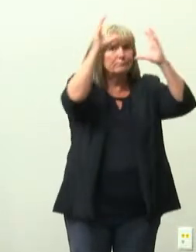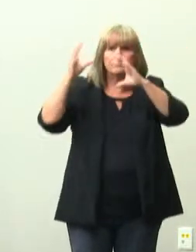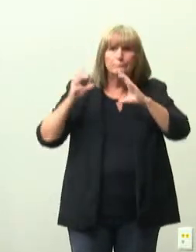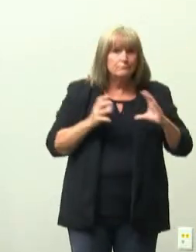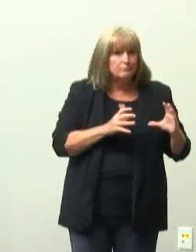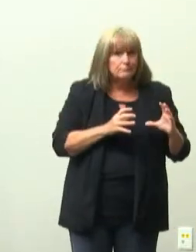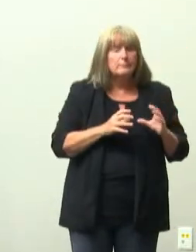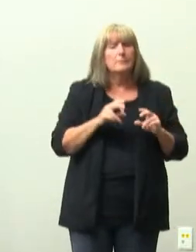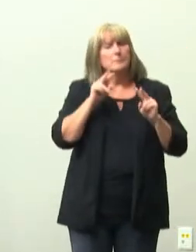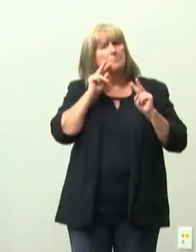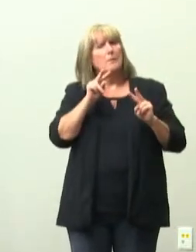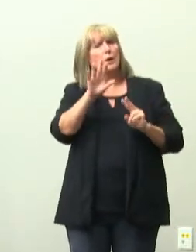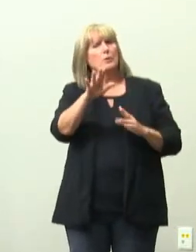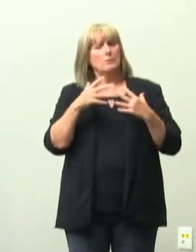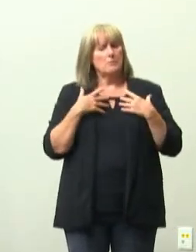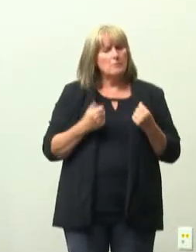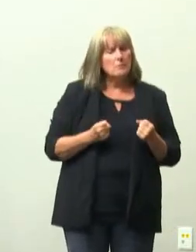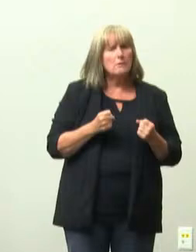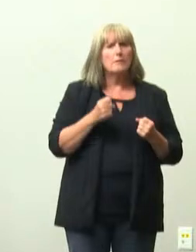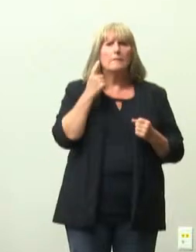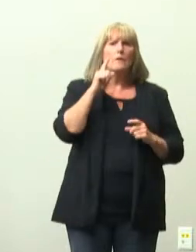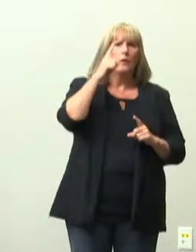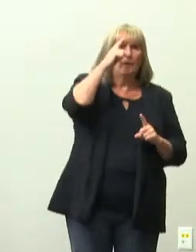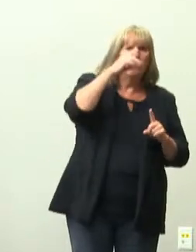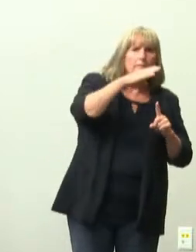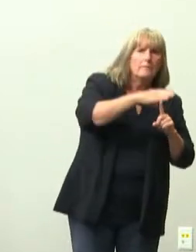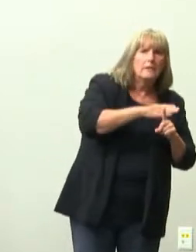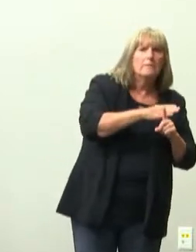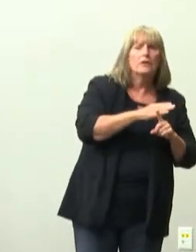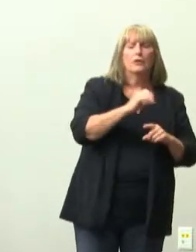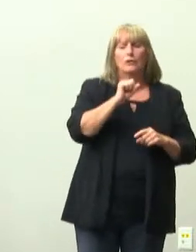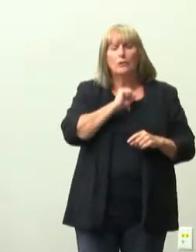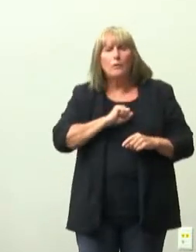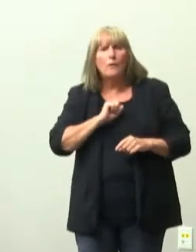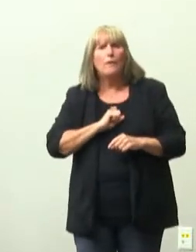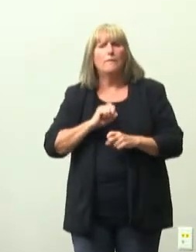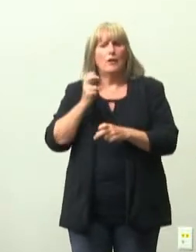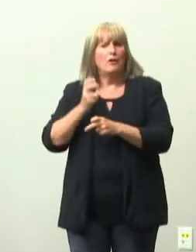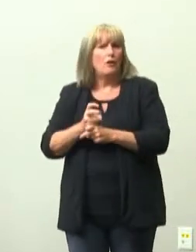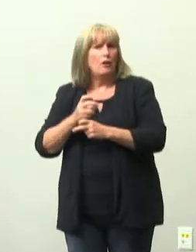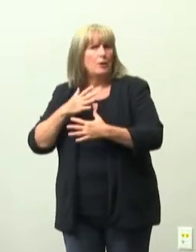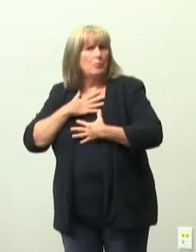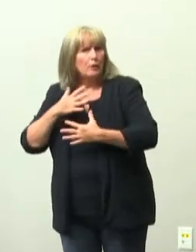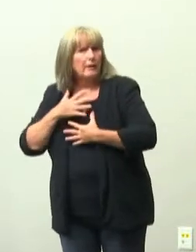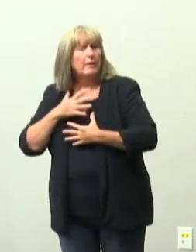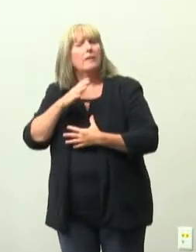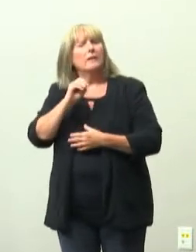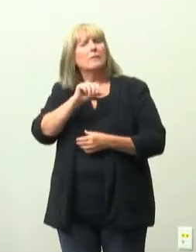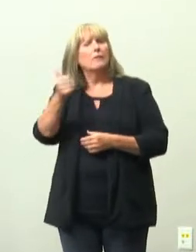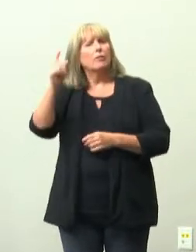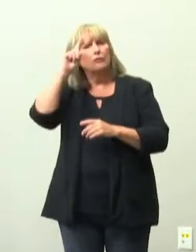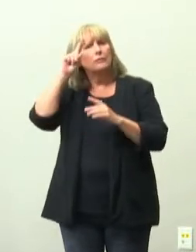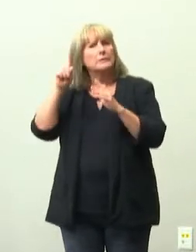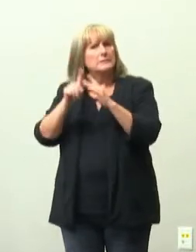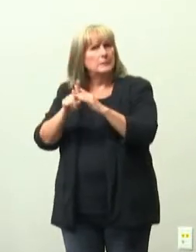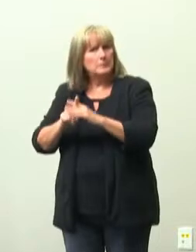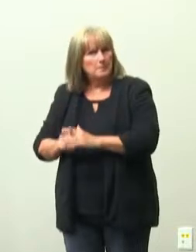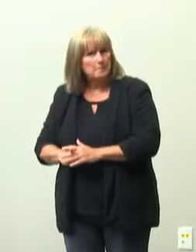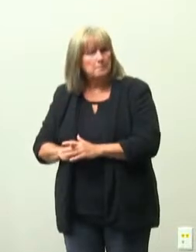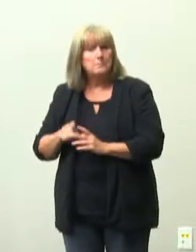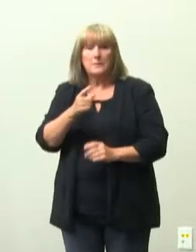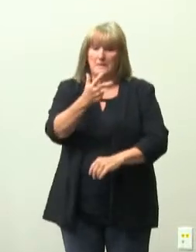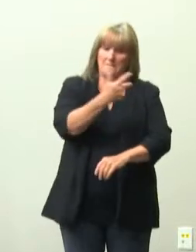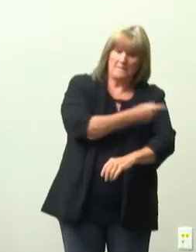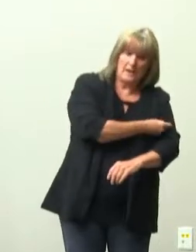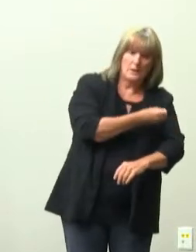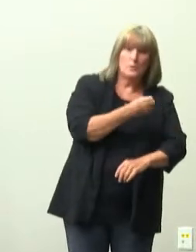the alert for symptoms like fever, cough, shortness of breath, and other symptoms of COVID-19. Whether you're fully vaccinated